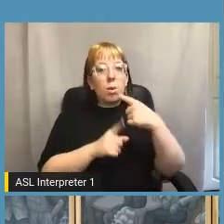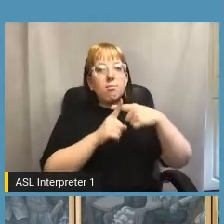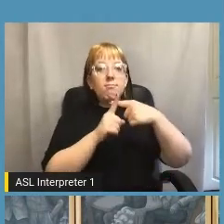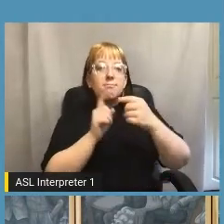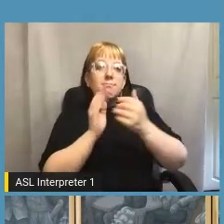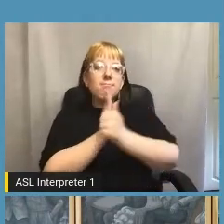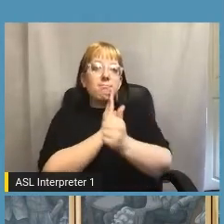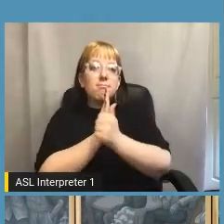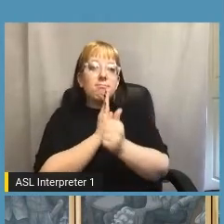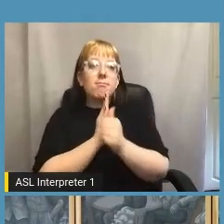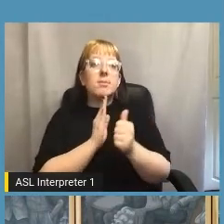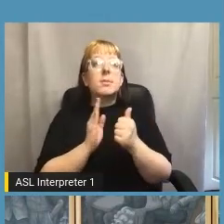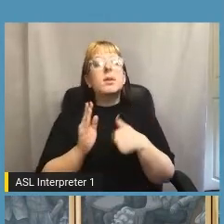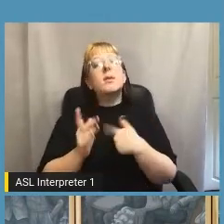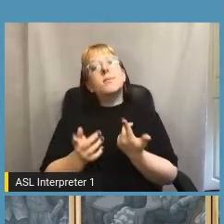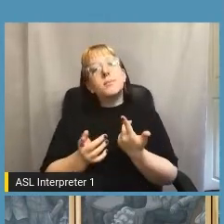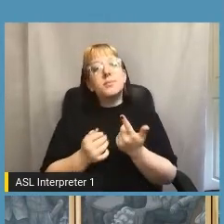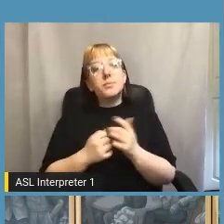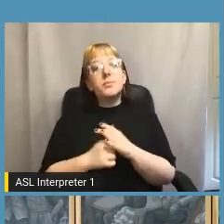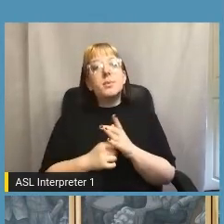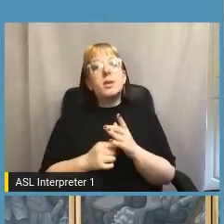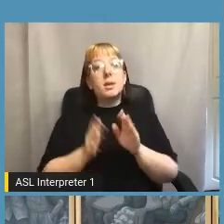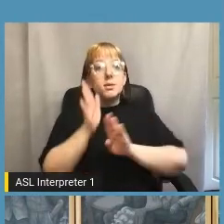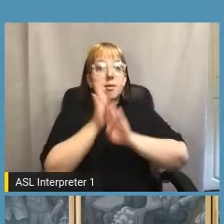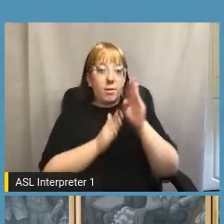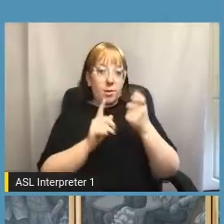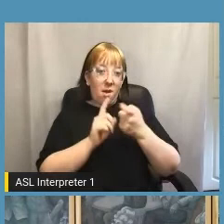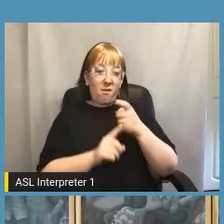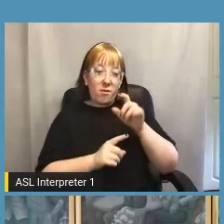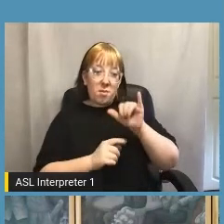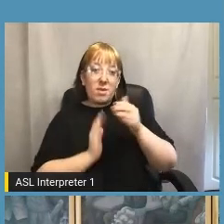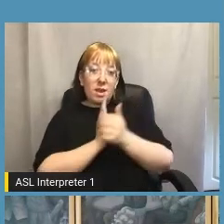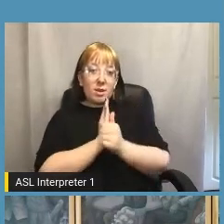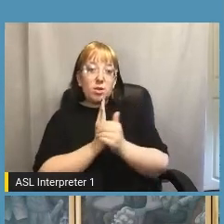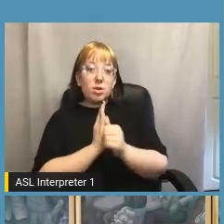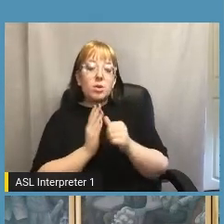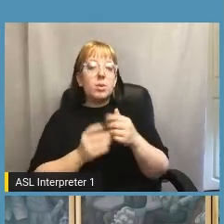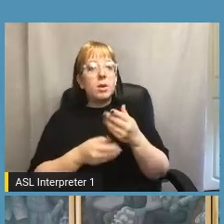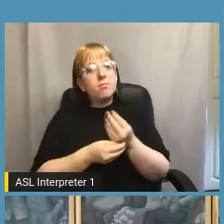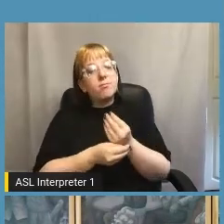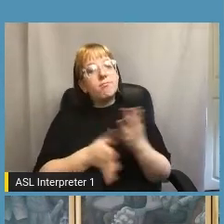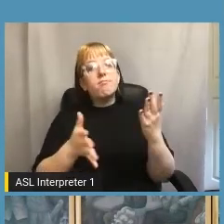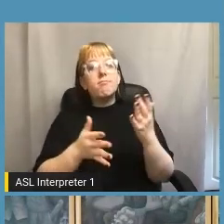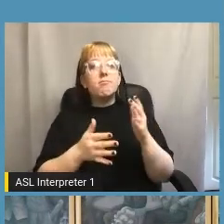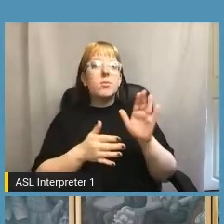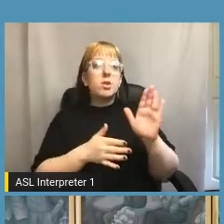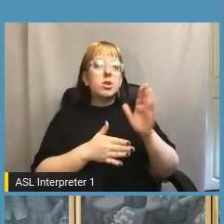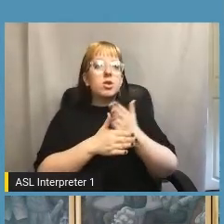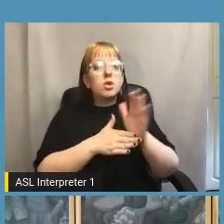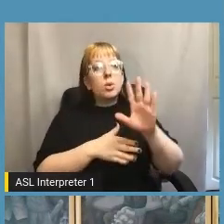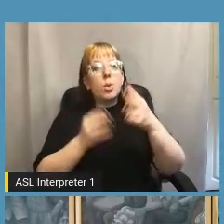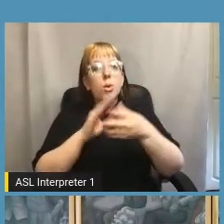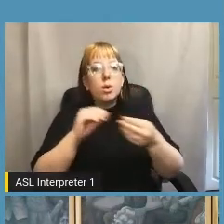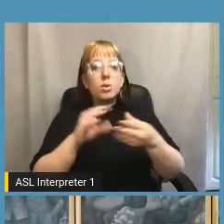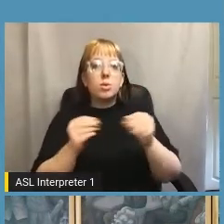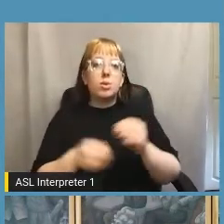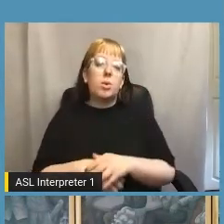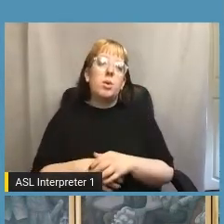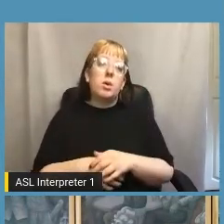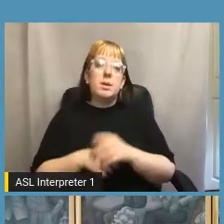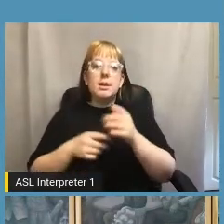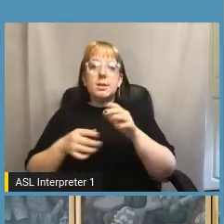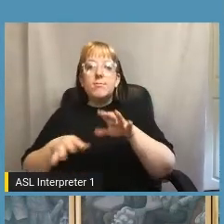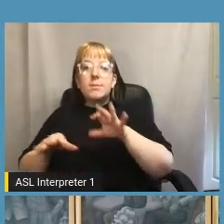and then work from those strengths for a podcast to tell your story. So collections, mission, and audience